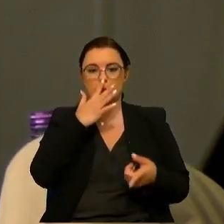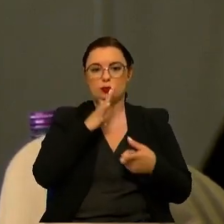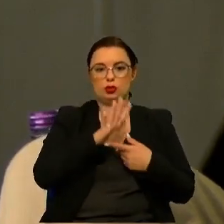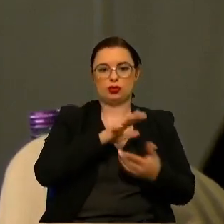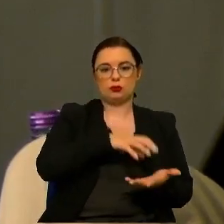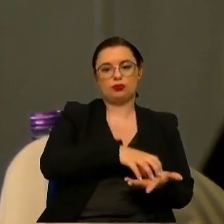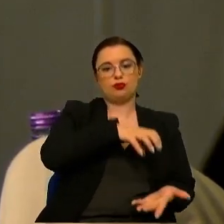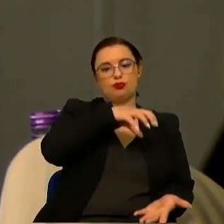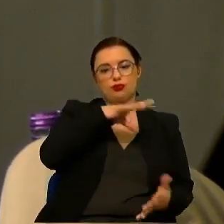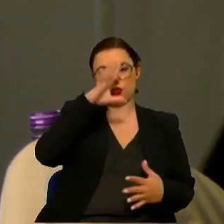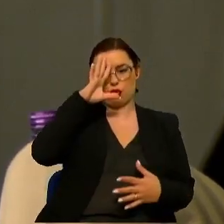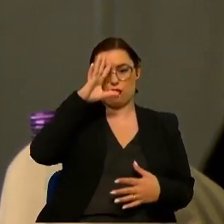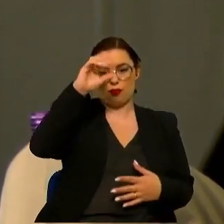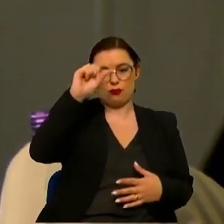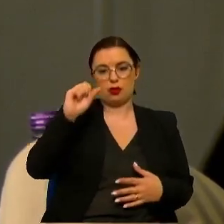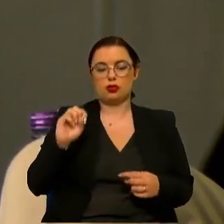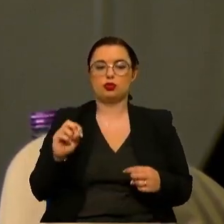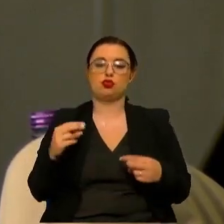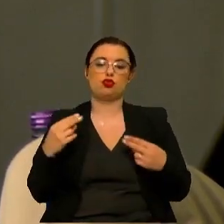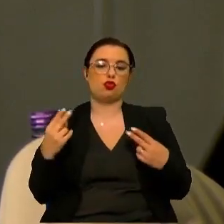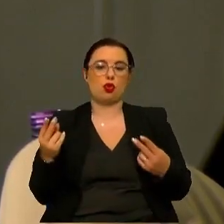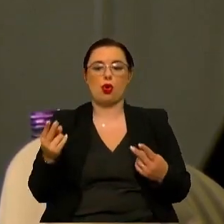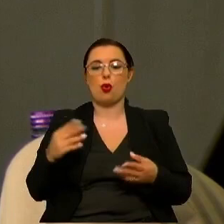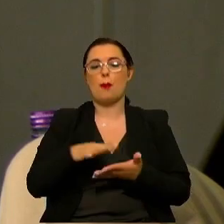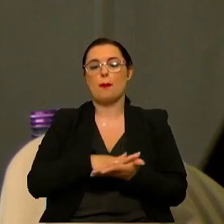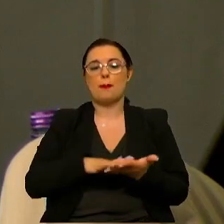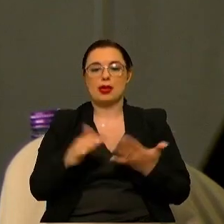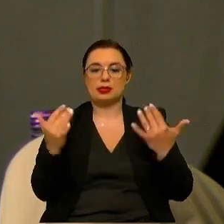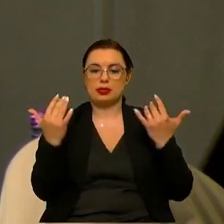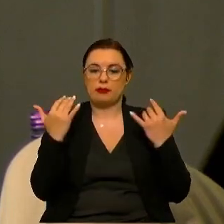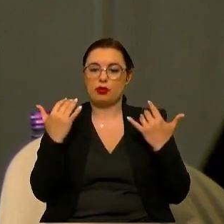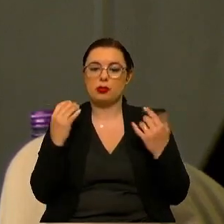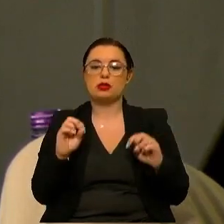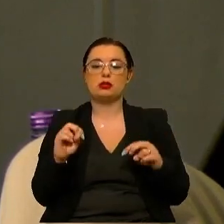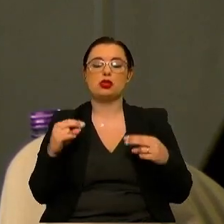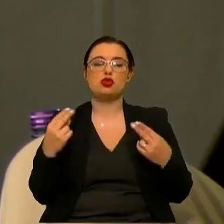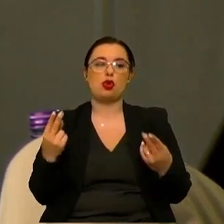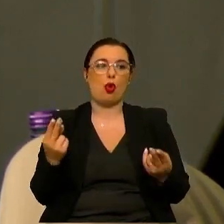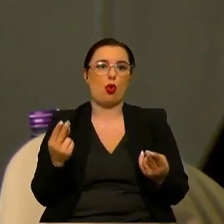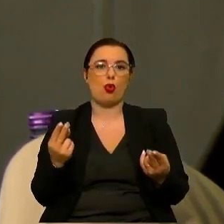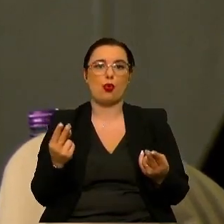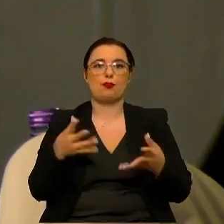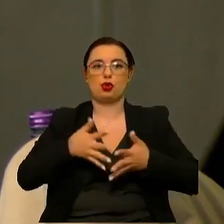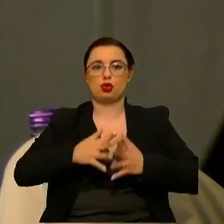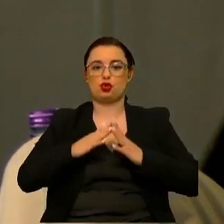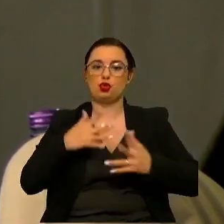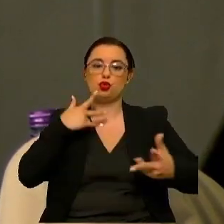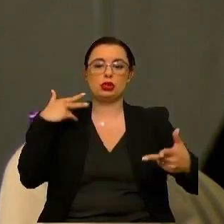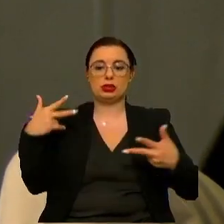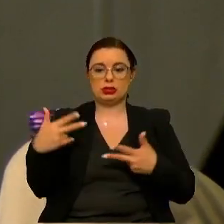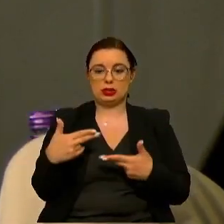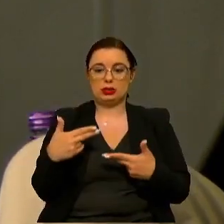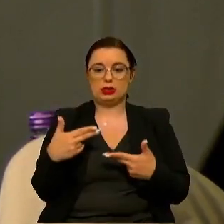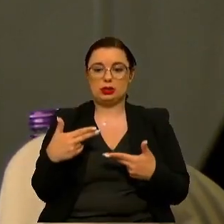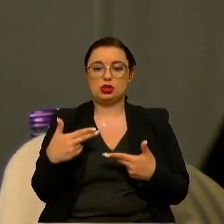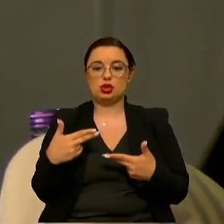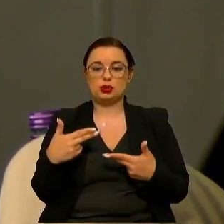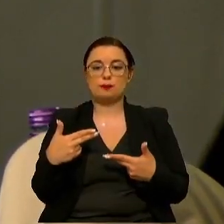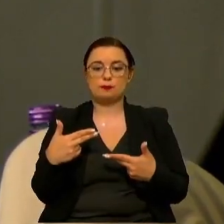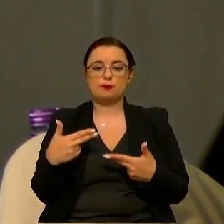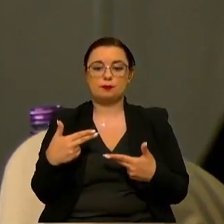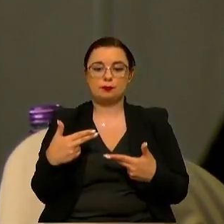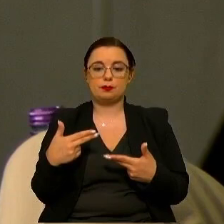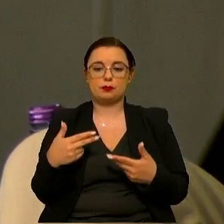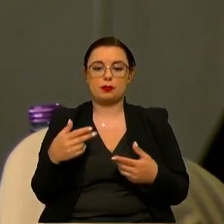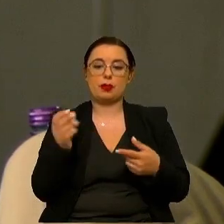secure communications between government buildings or databases or critical